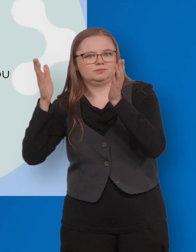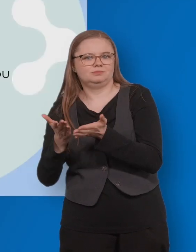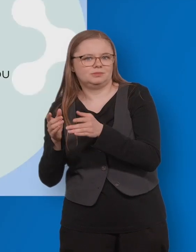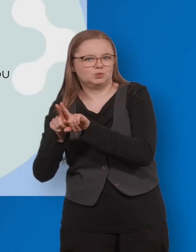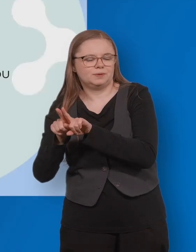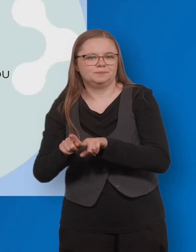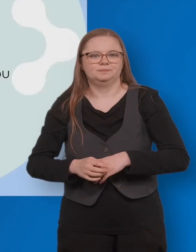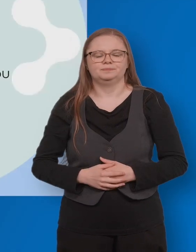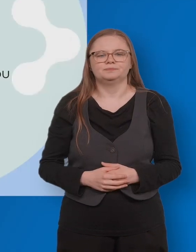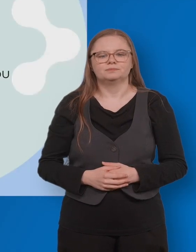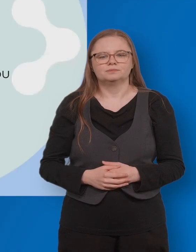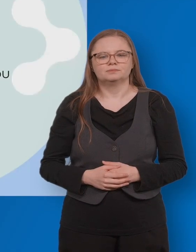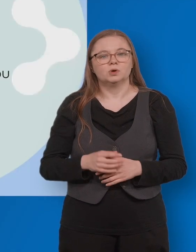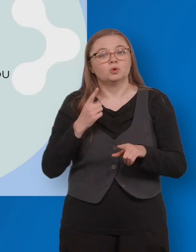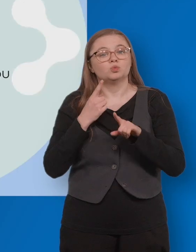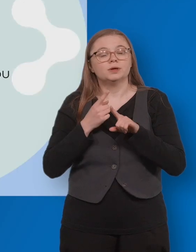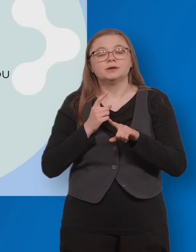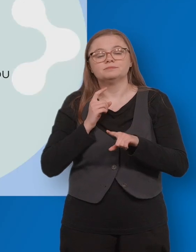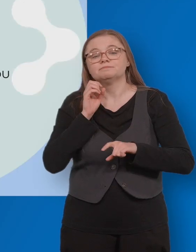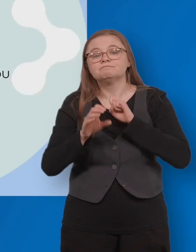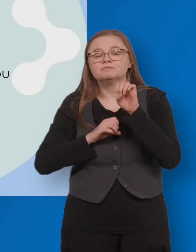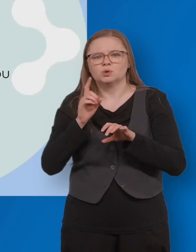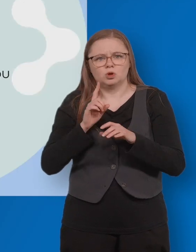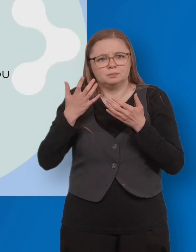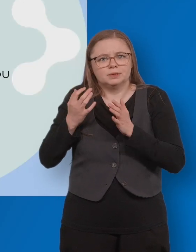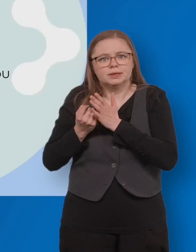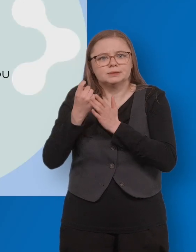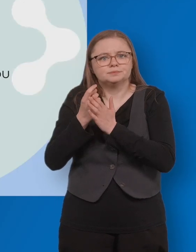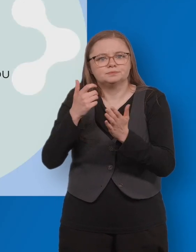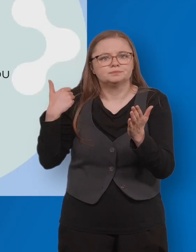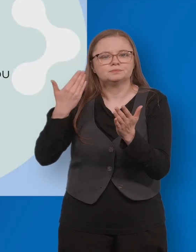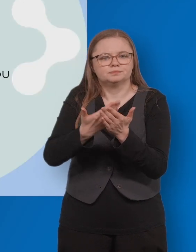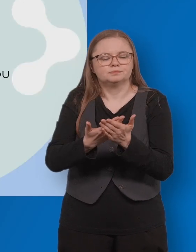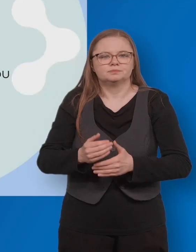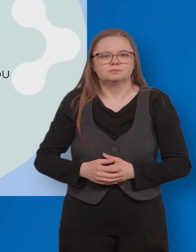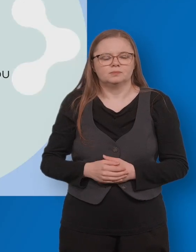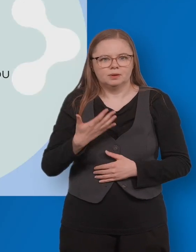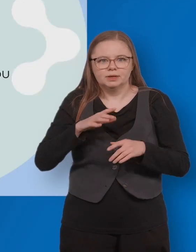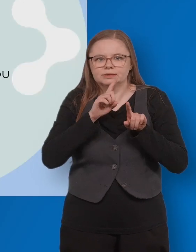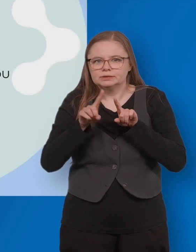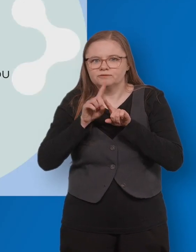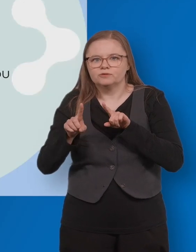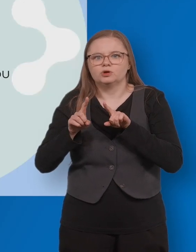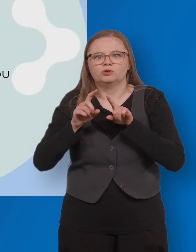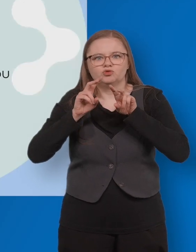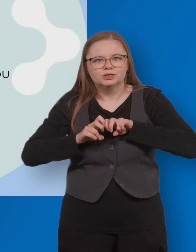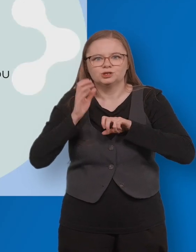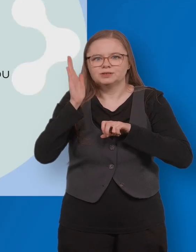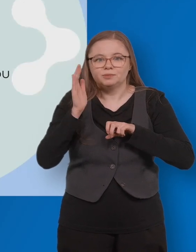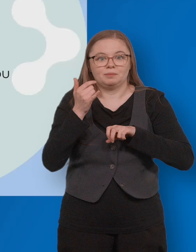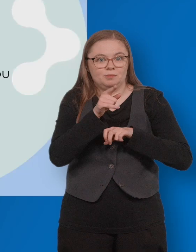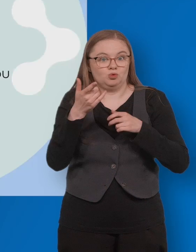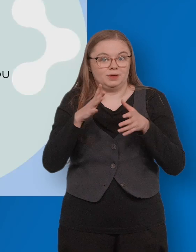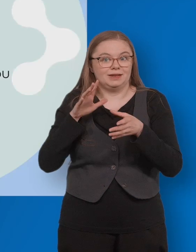So just a quick kind of recap on what we've been doing of late, a range of research seminars, some of which you may have